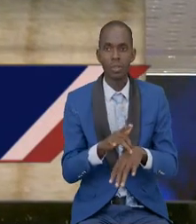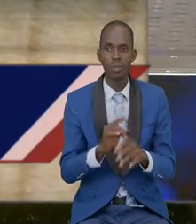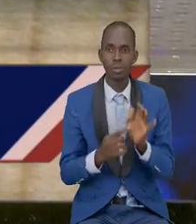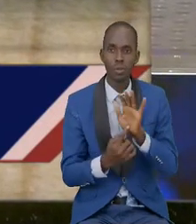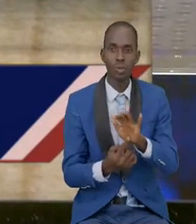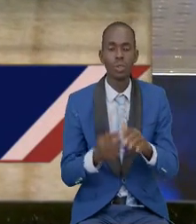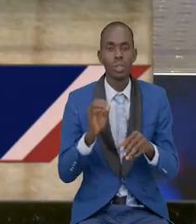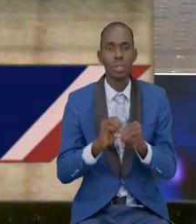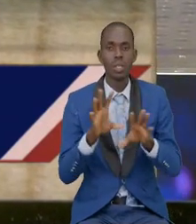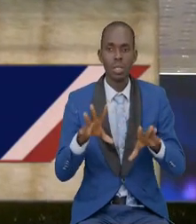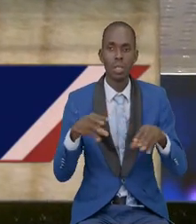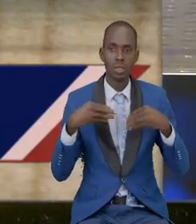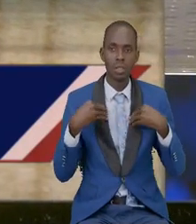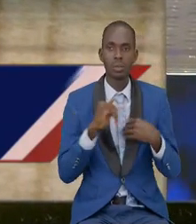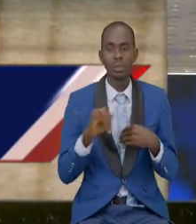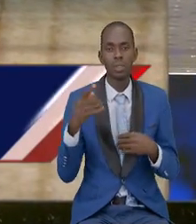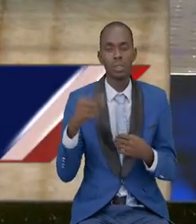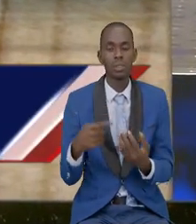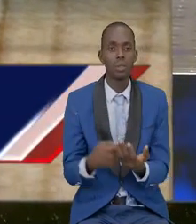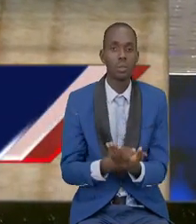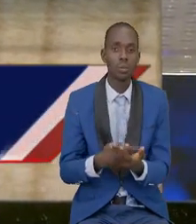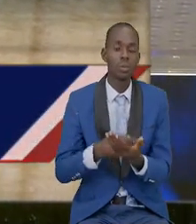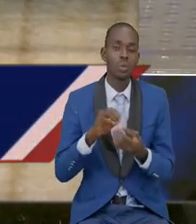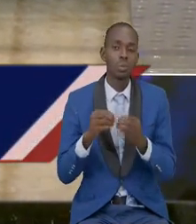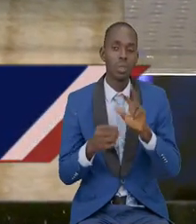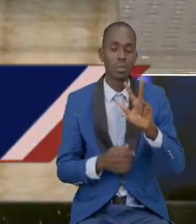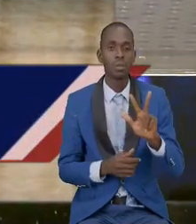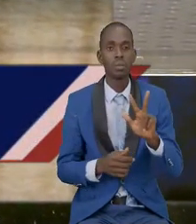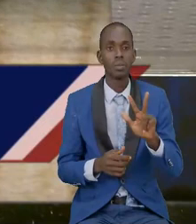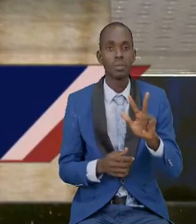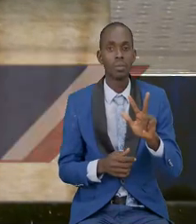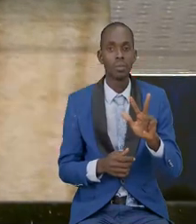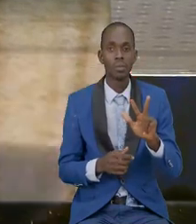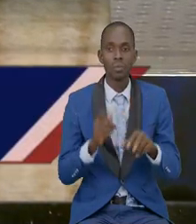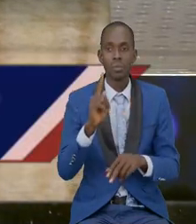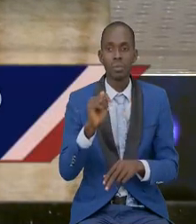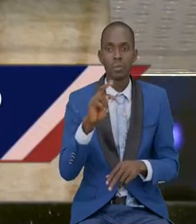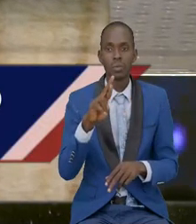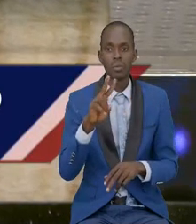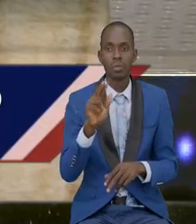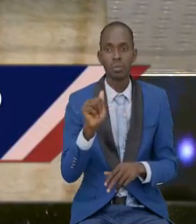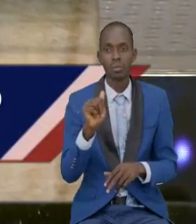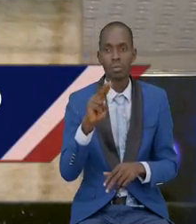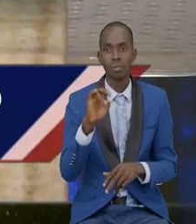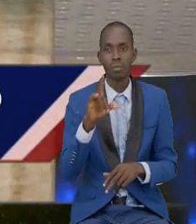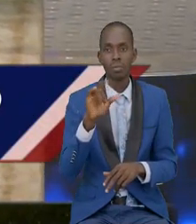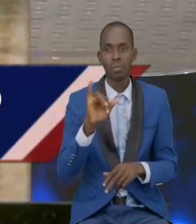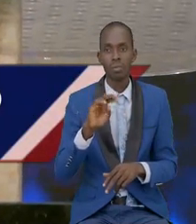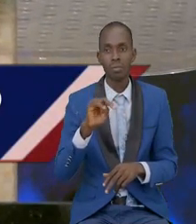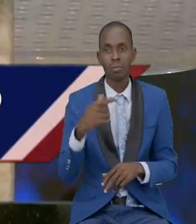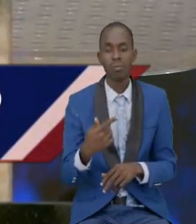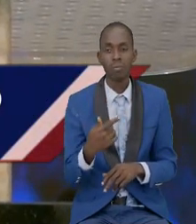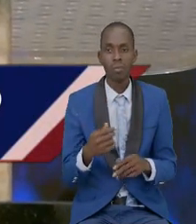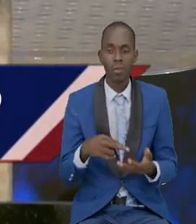in accepting the gospel. Number three, traveling ambassadors